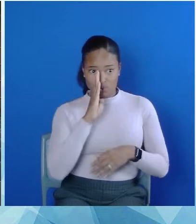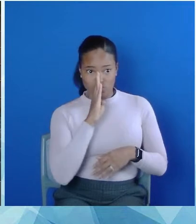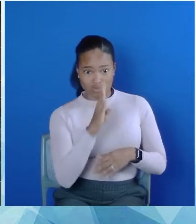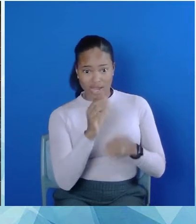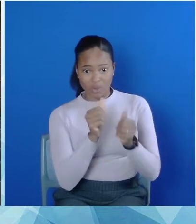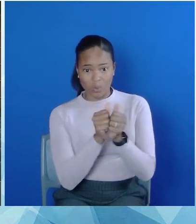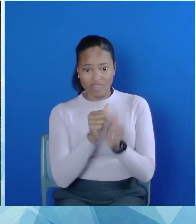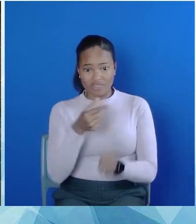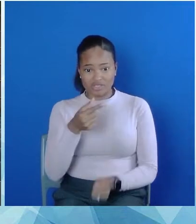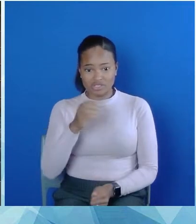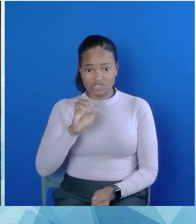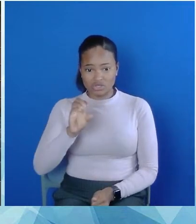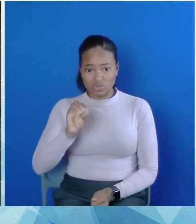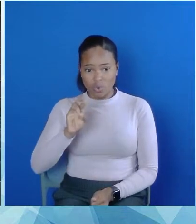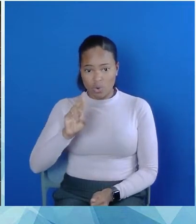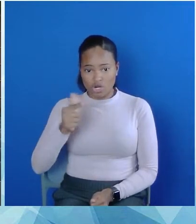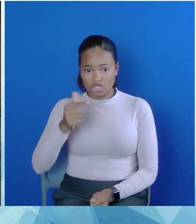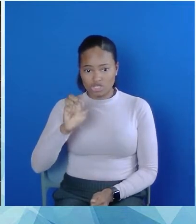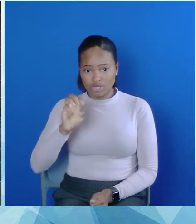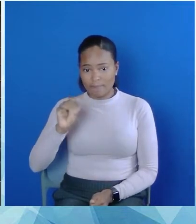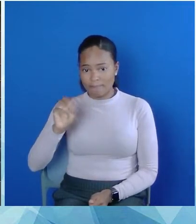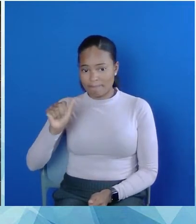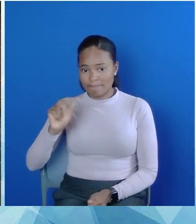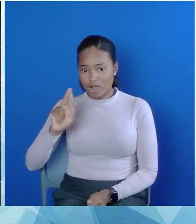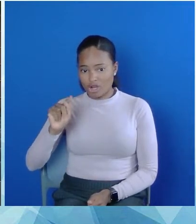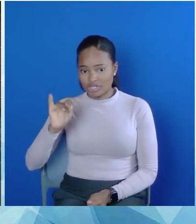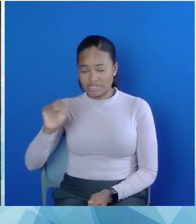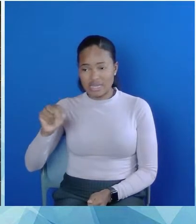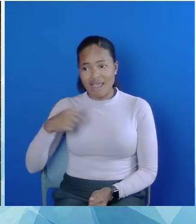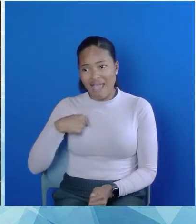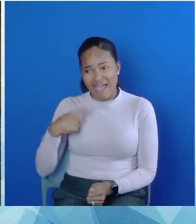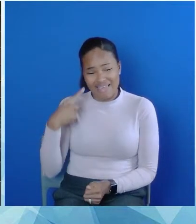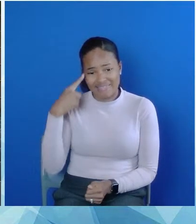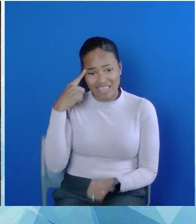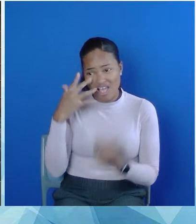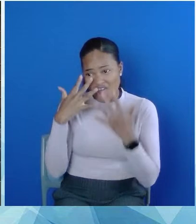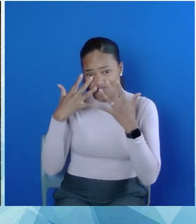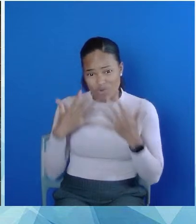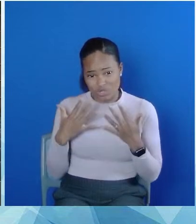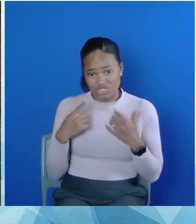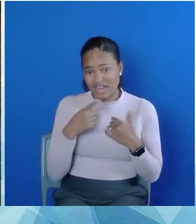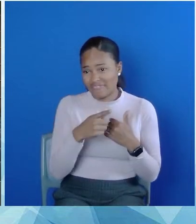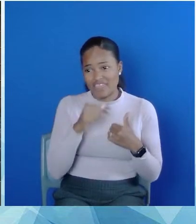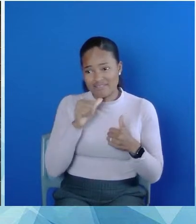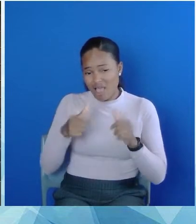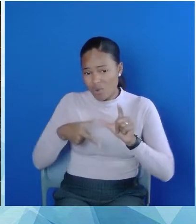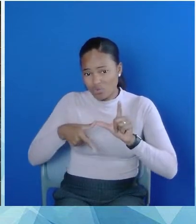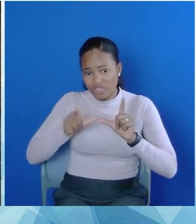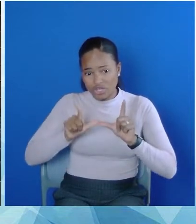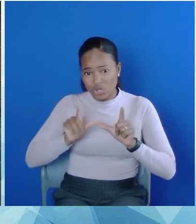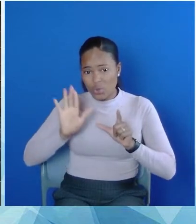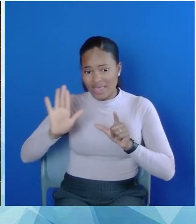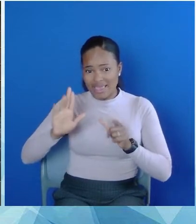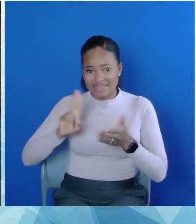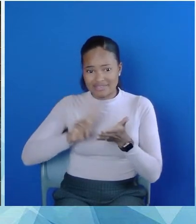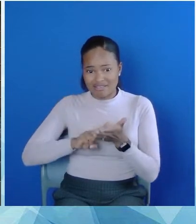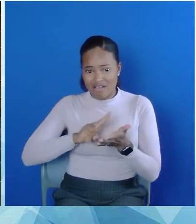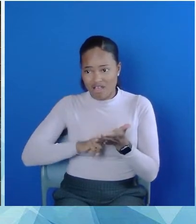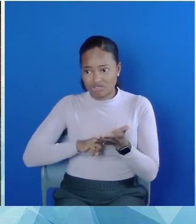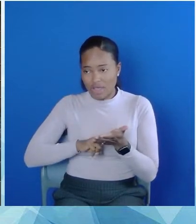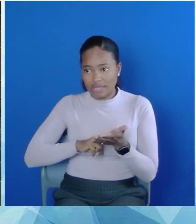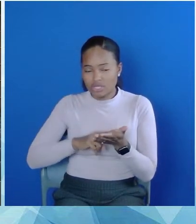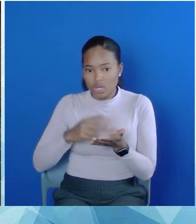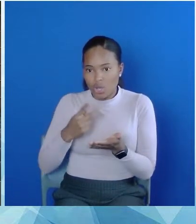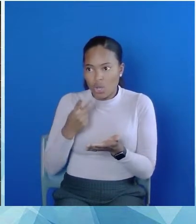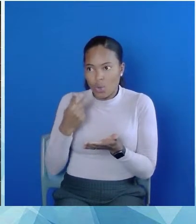and unfortunate that they're cutting off his contract and not renewing his contract for next year, since he was not, we never